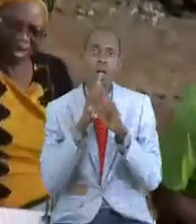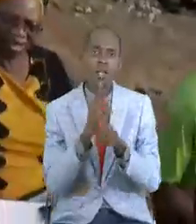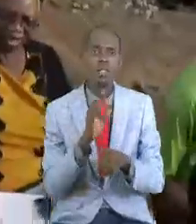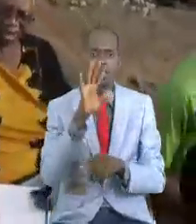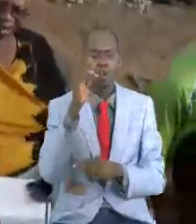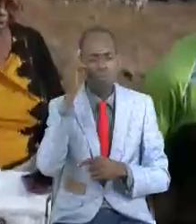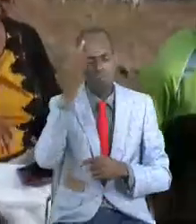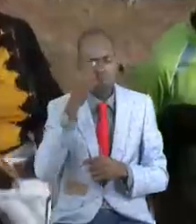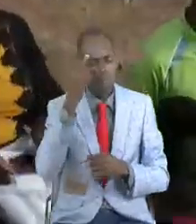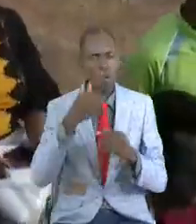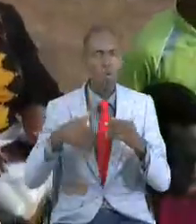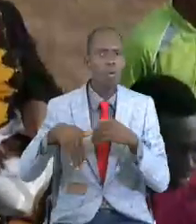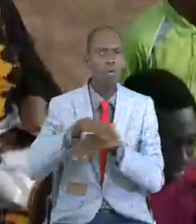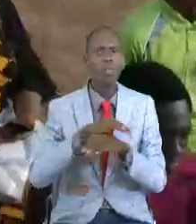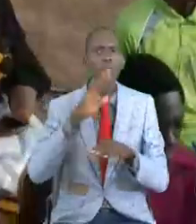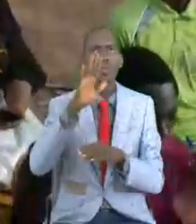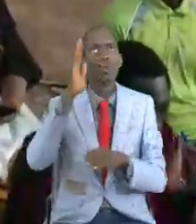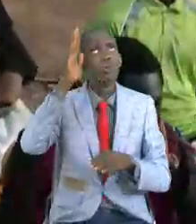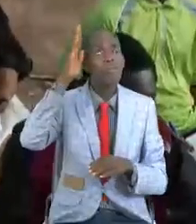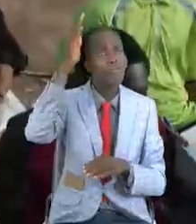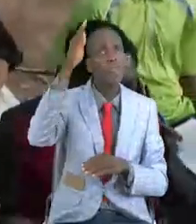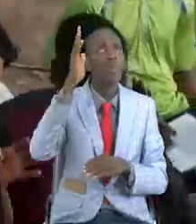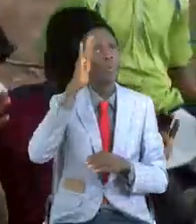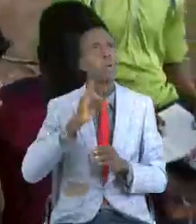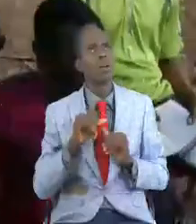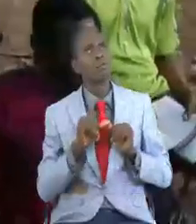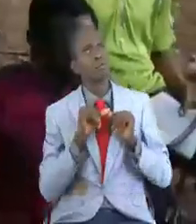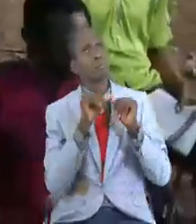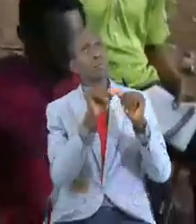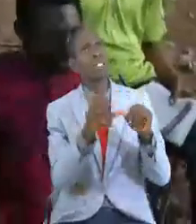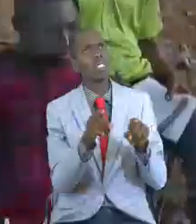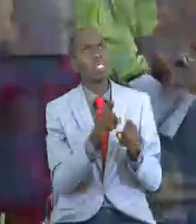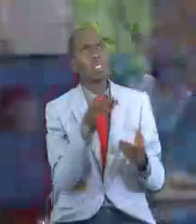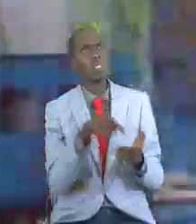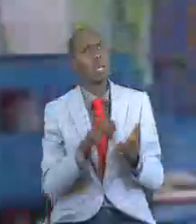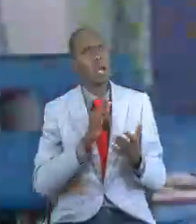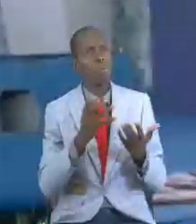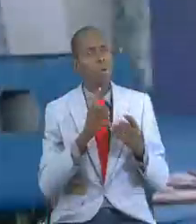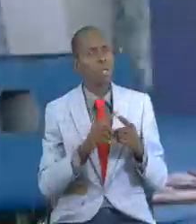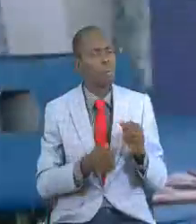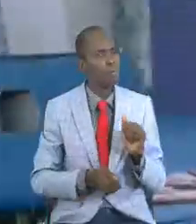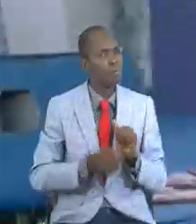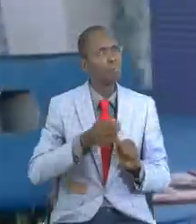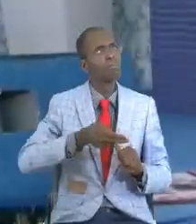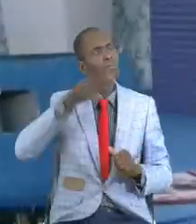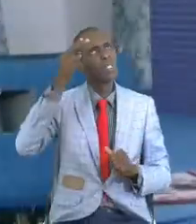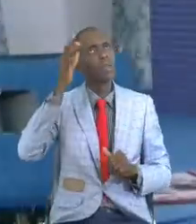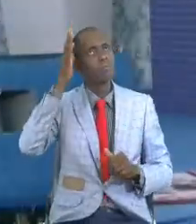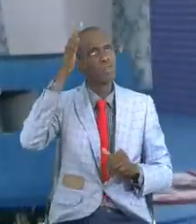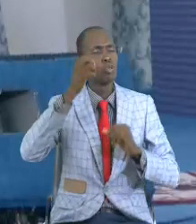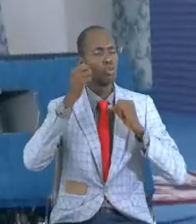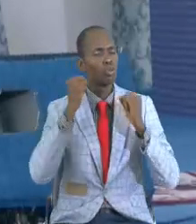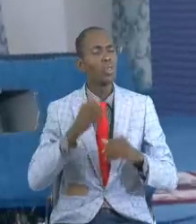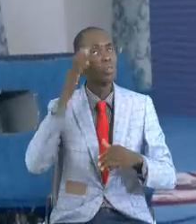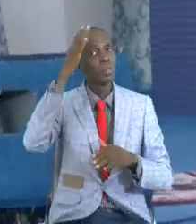concern over your future, will I continue like this? I want a higher future, stronger, greater future. The Lord